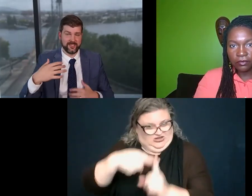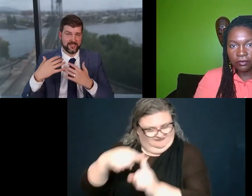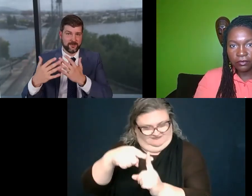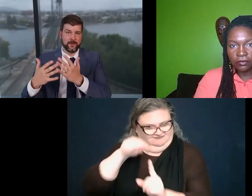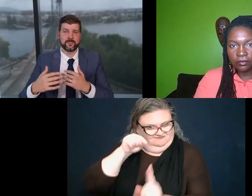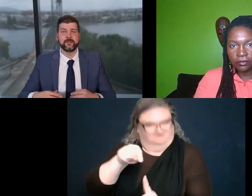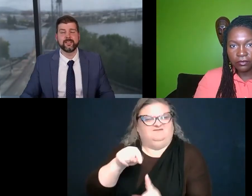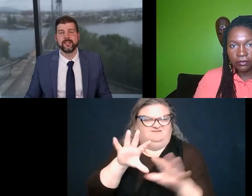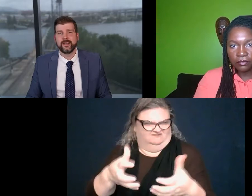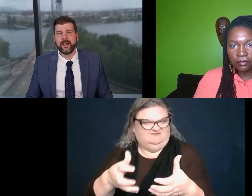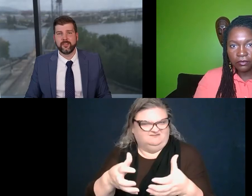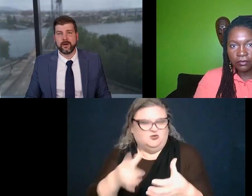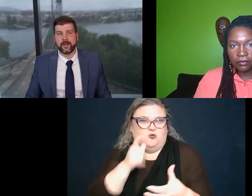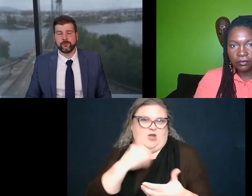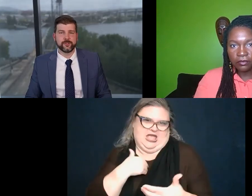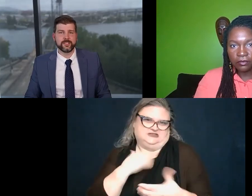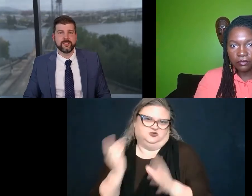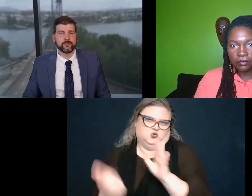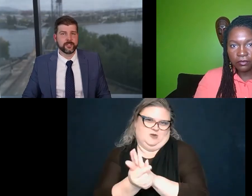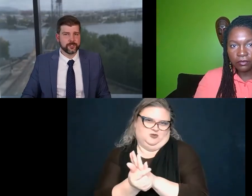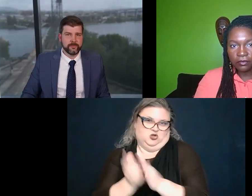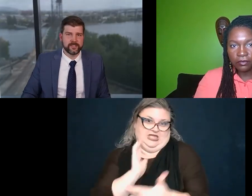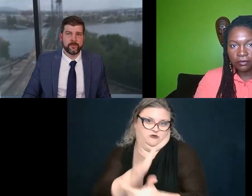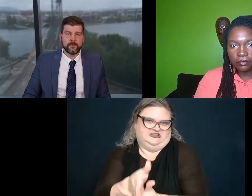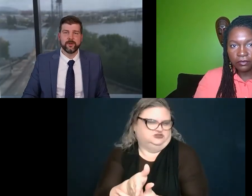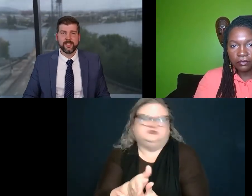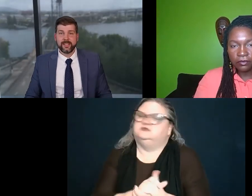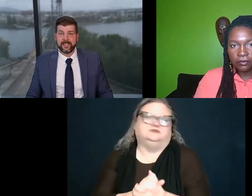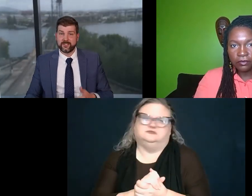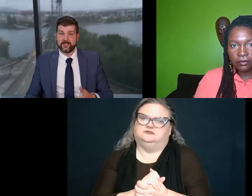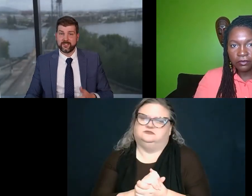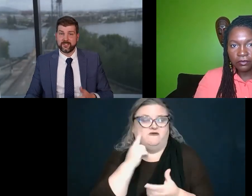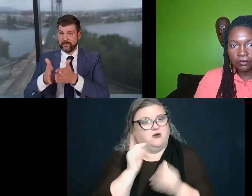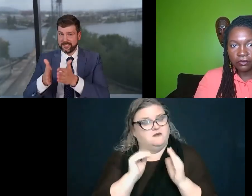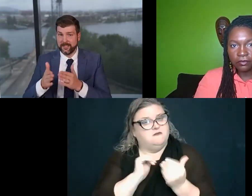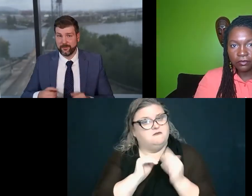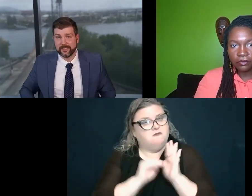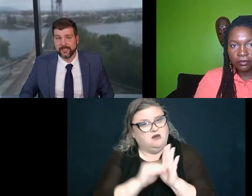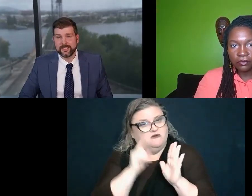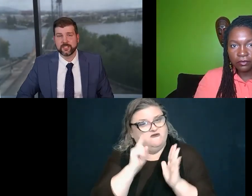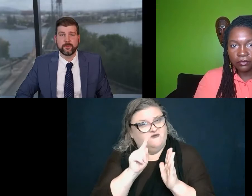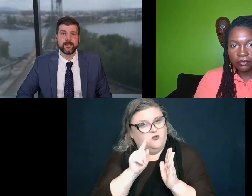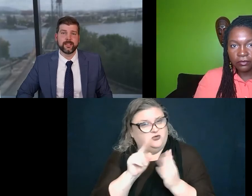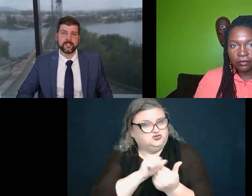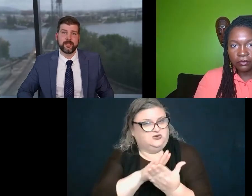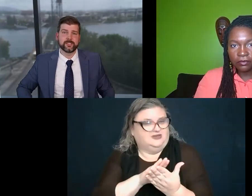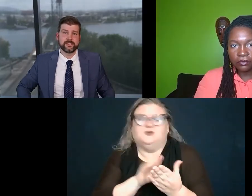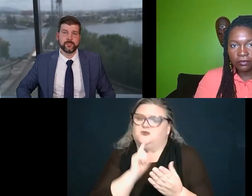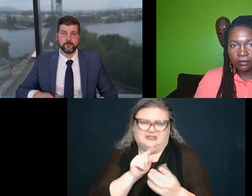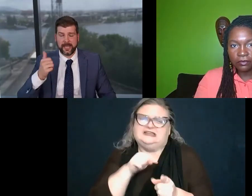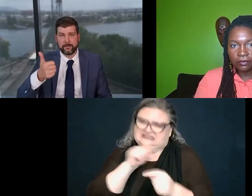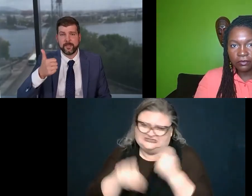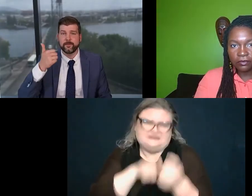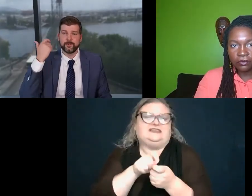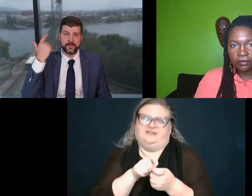if this is supposed to be the model for delivering treatment to people is very specifically disparate, especially